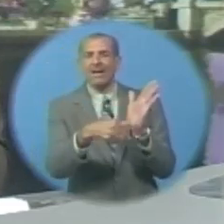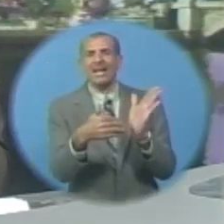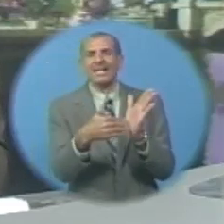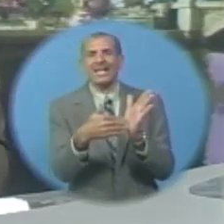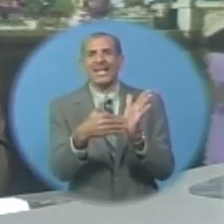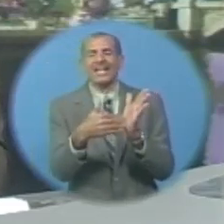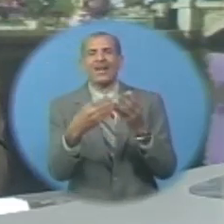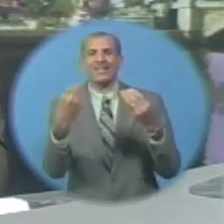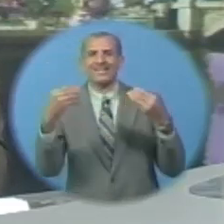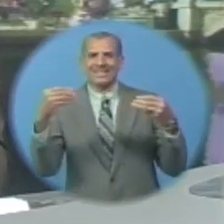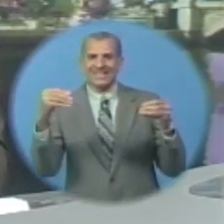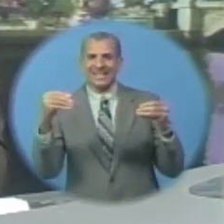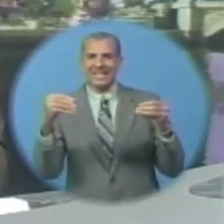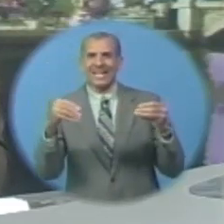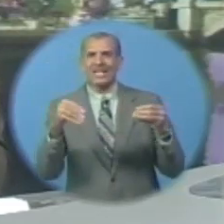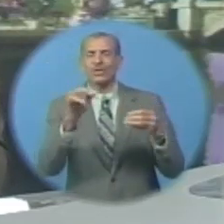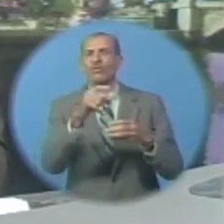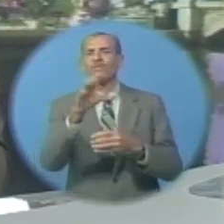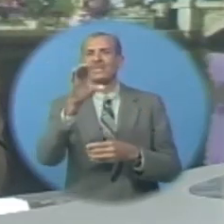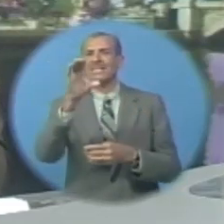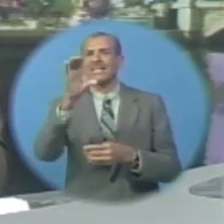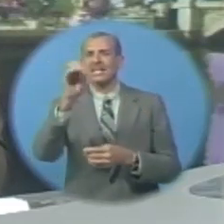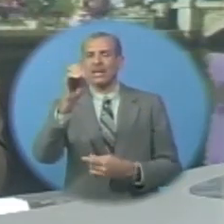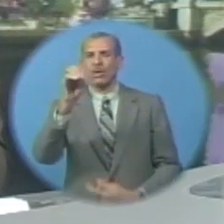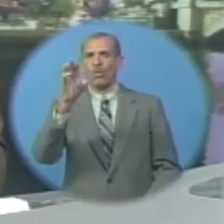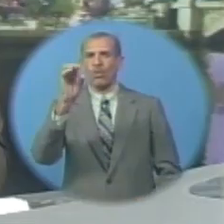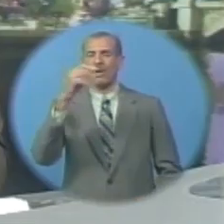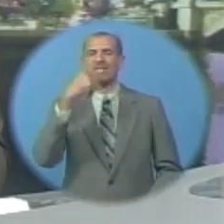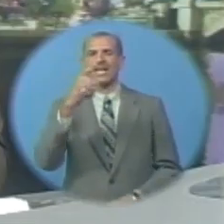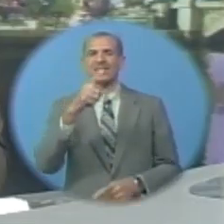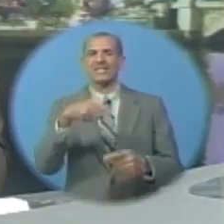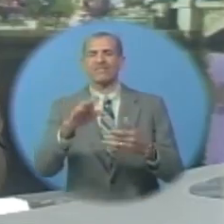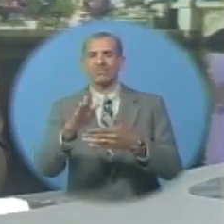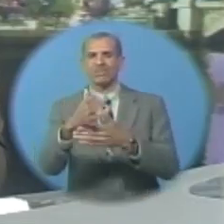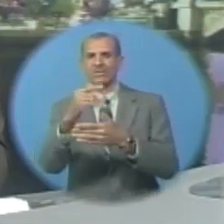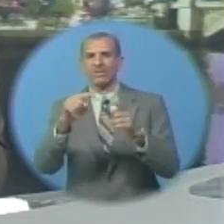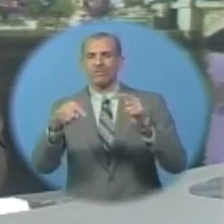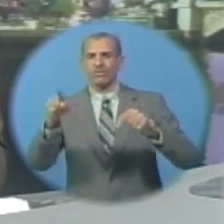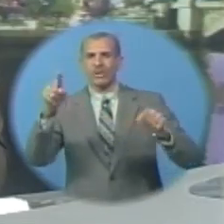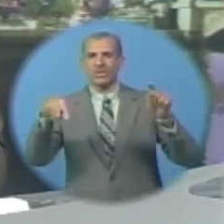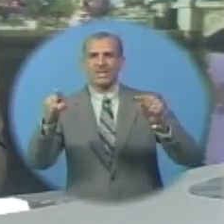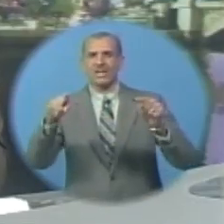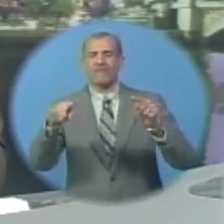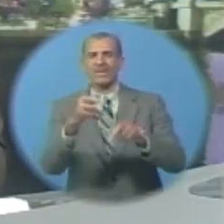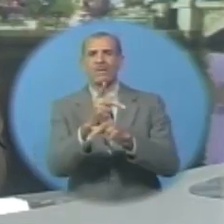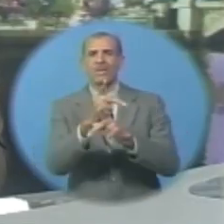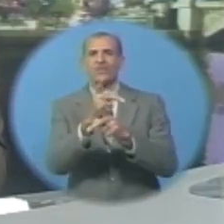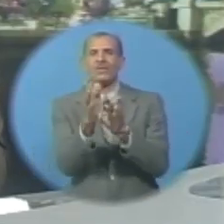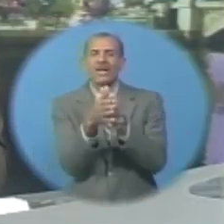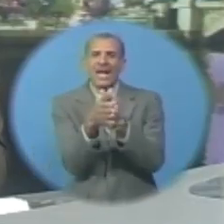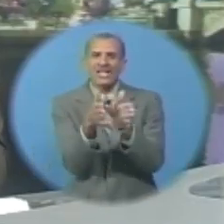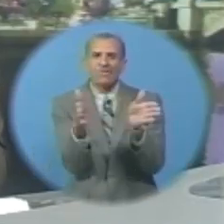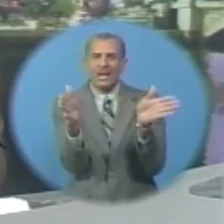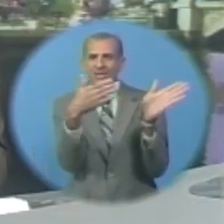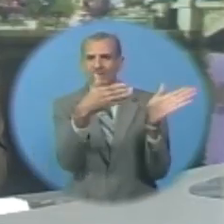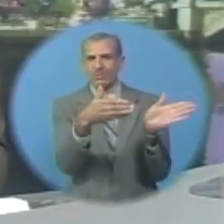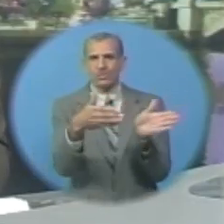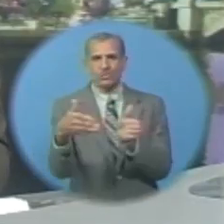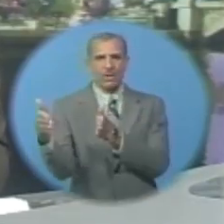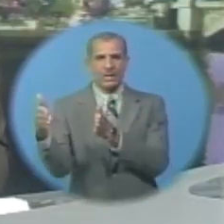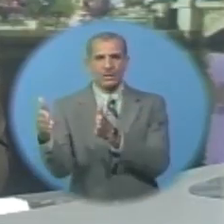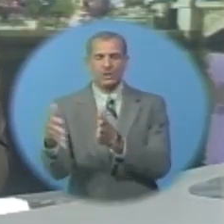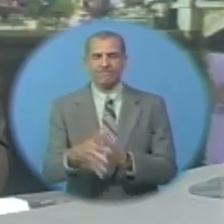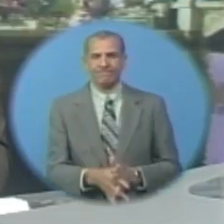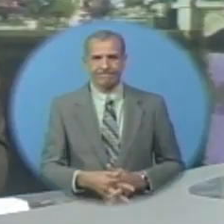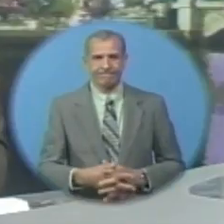the sale. Group CEO Don Webby says the divestment is in keeping with Grace Kennedy's expansion strategy.